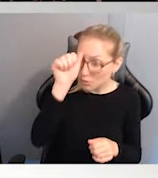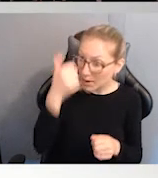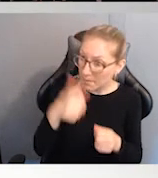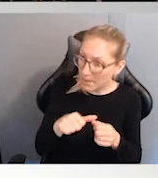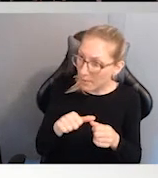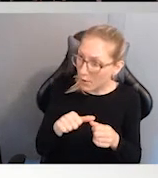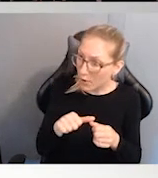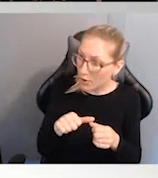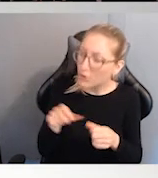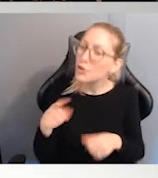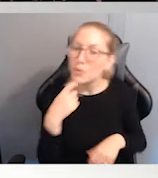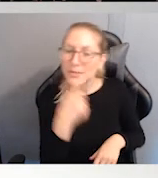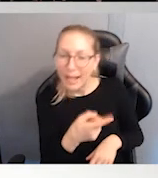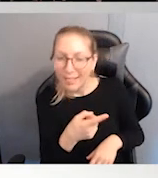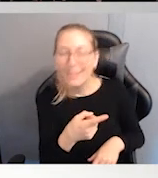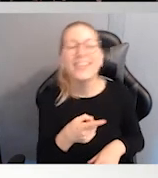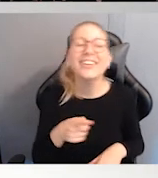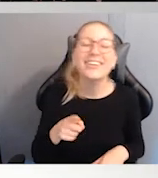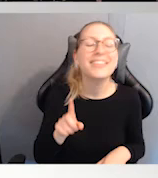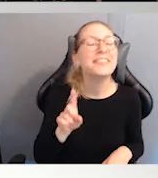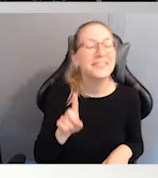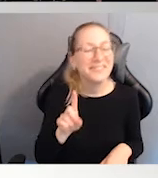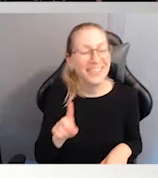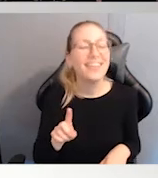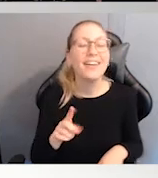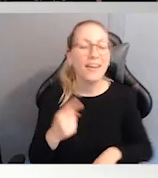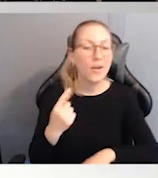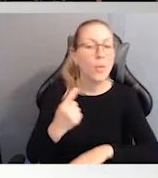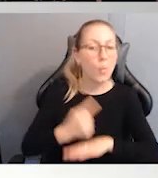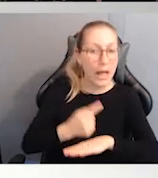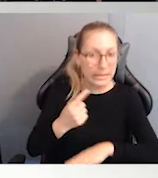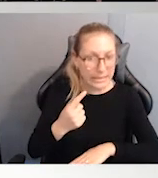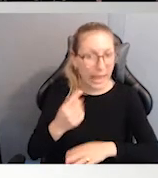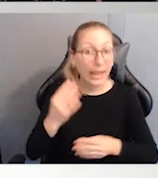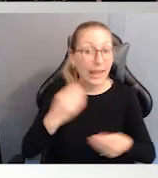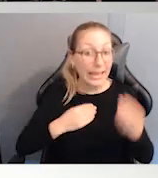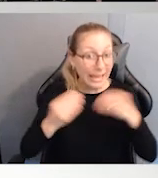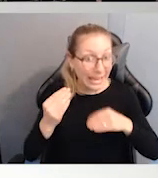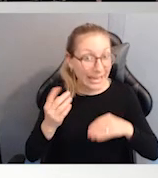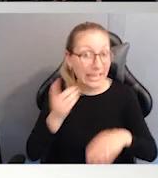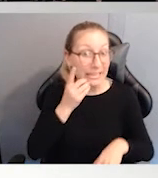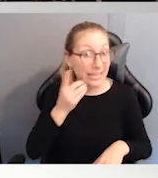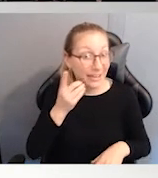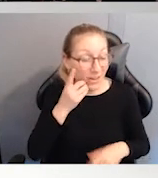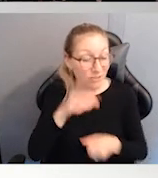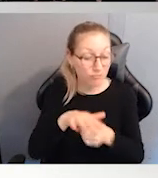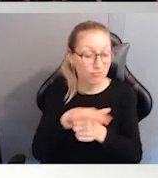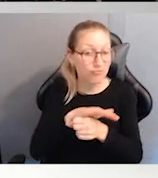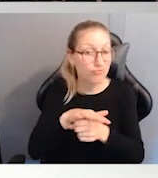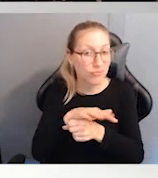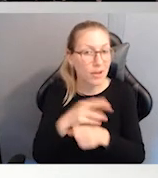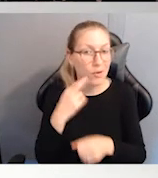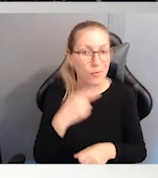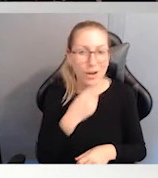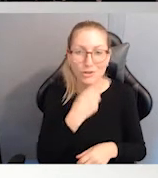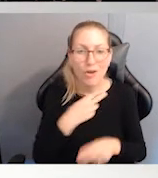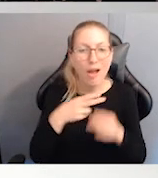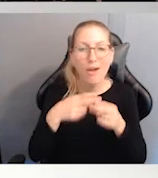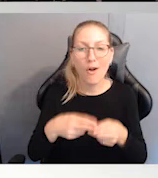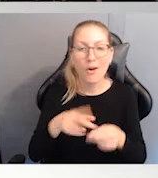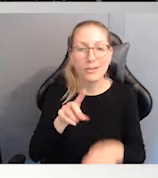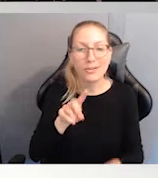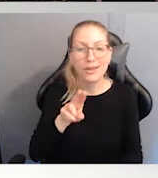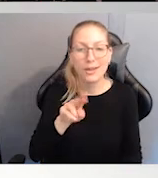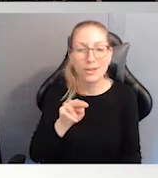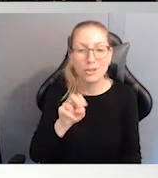You tell it. So one day we were eating dinner at a local restaurant to us called Dune Dogs,